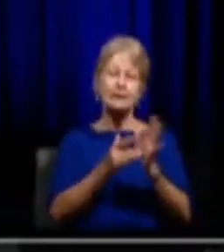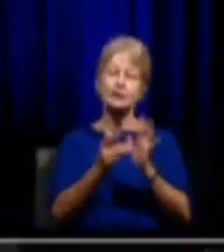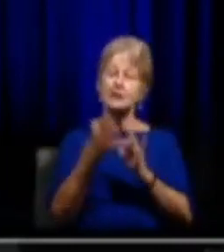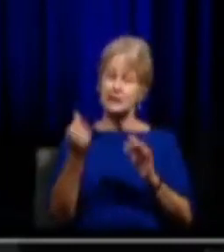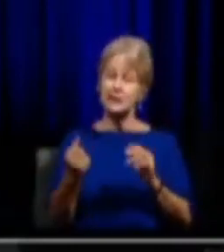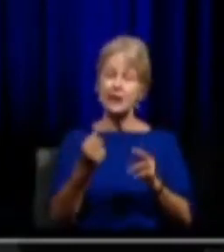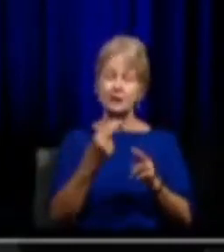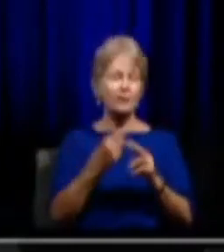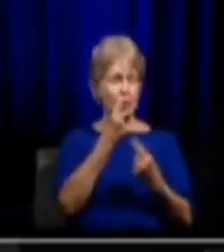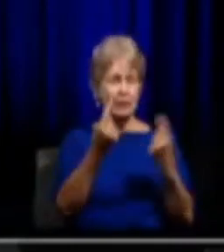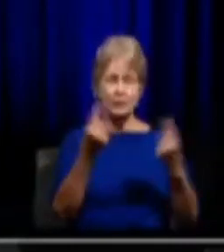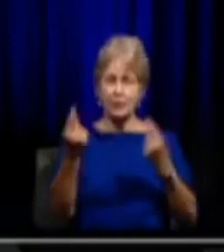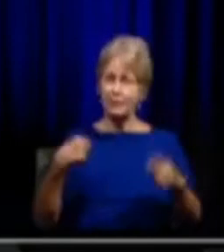together.